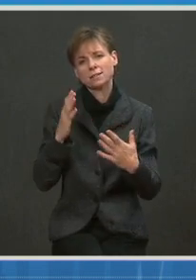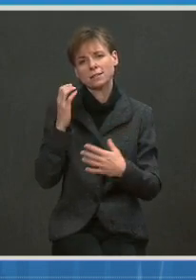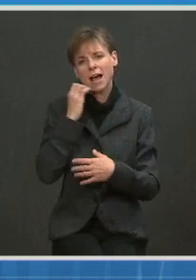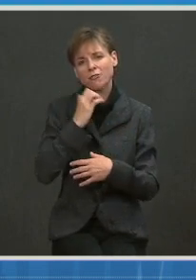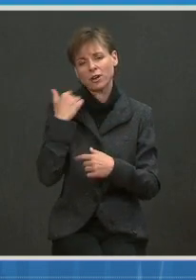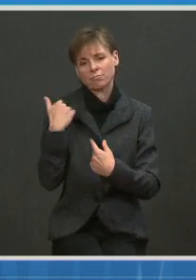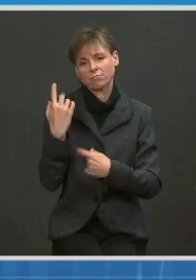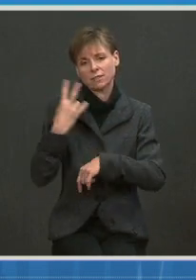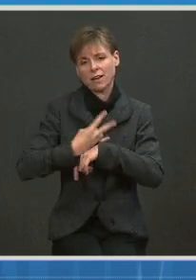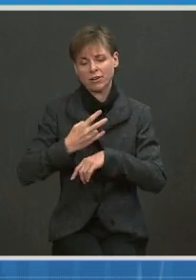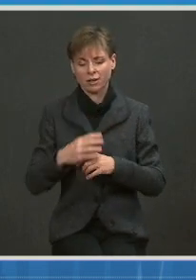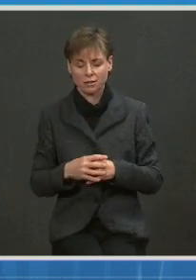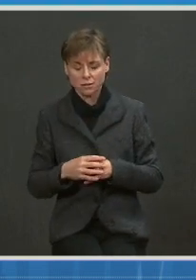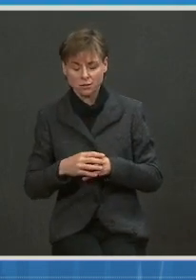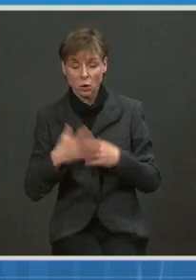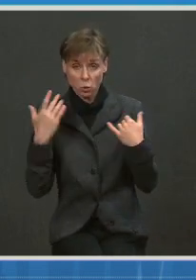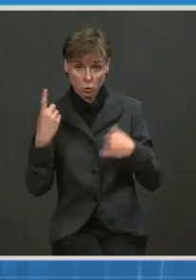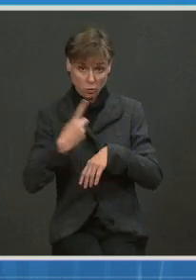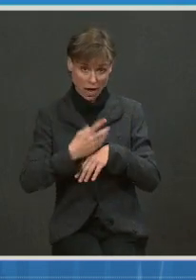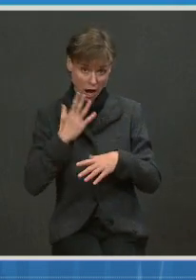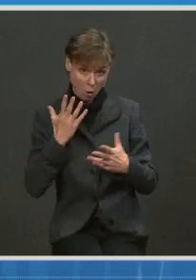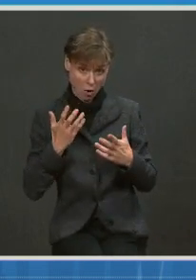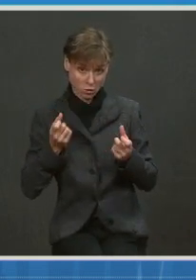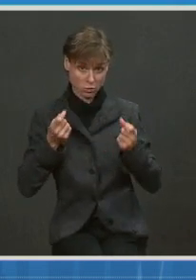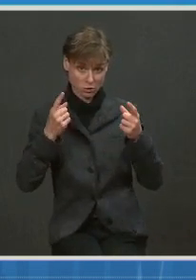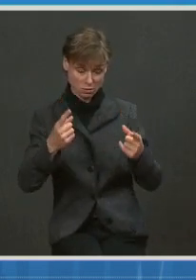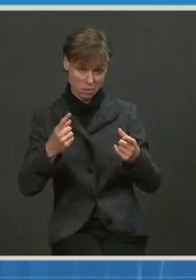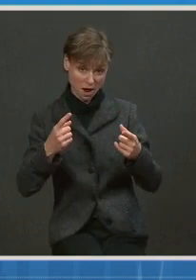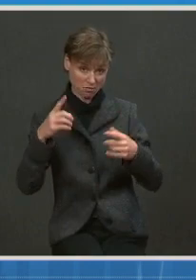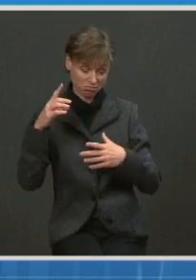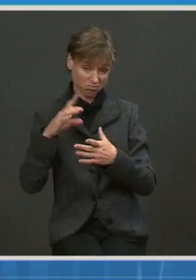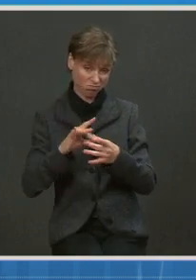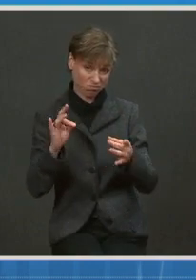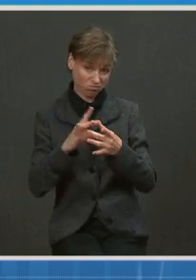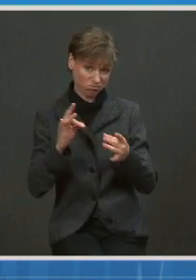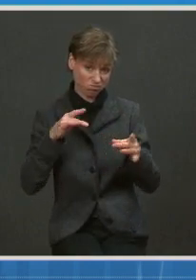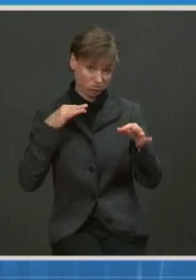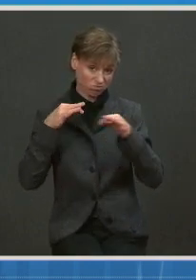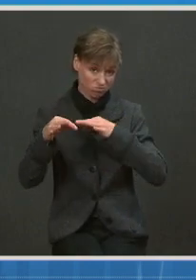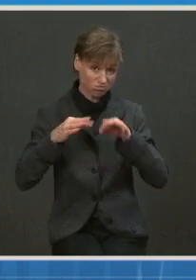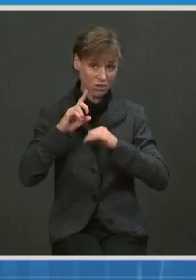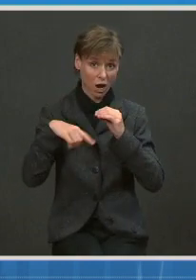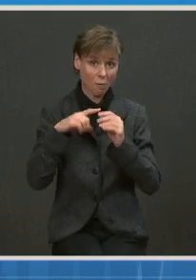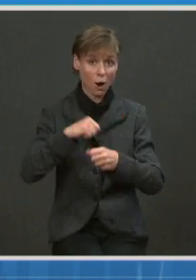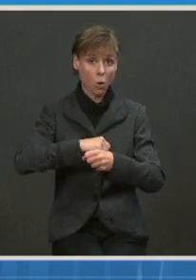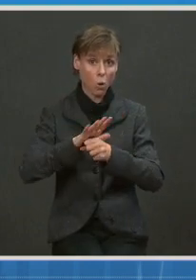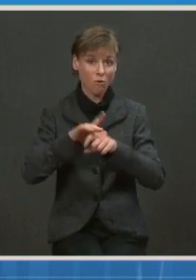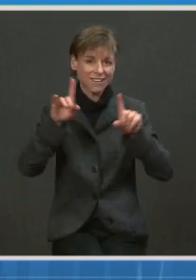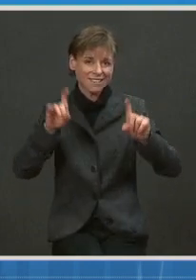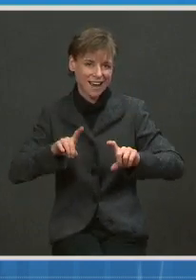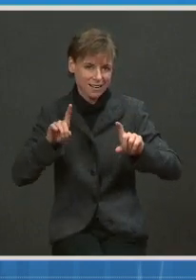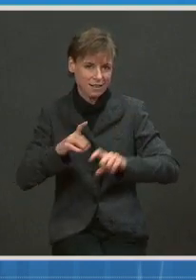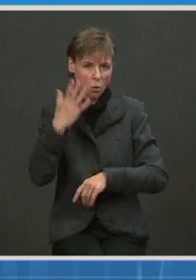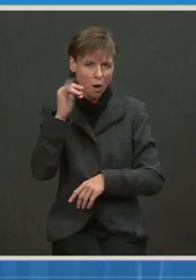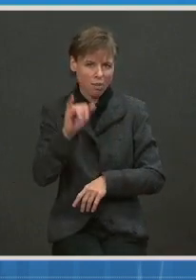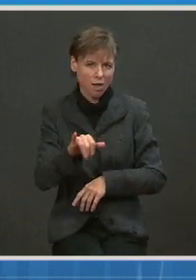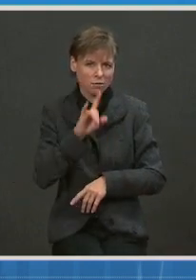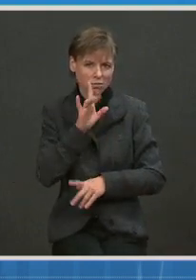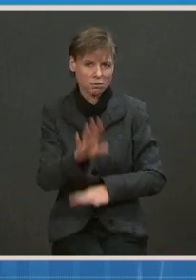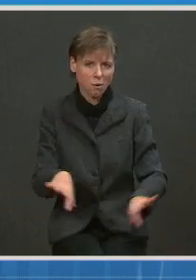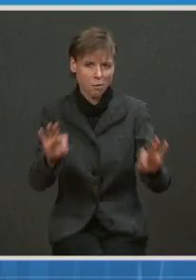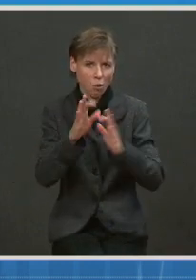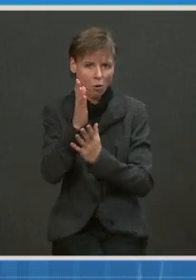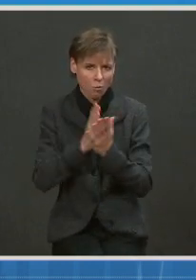want to spend a little time discussing COVID-19 testing and why this remains a critical component of our comprehensive approach to ending